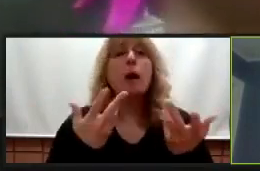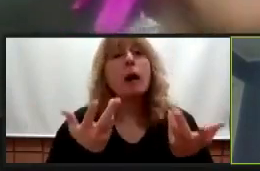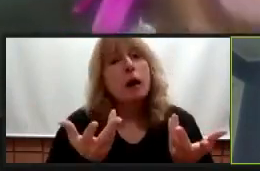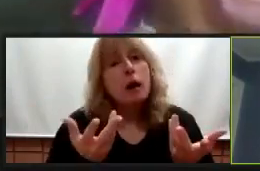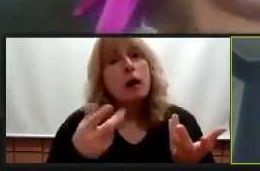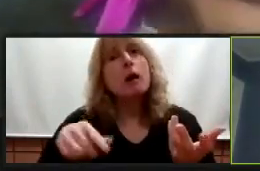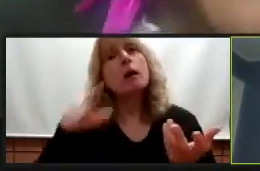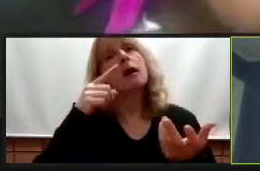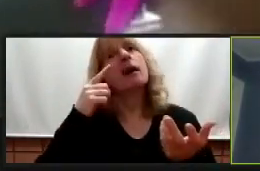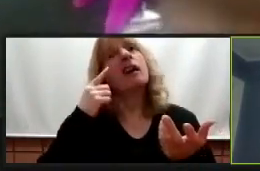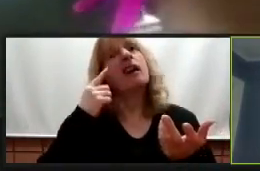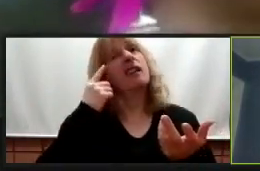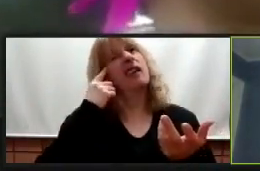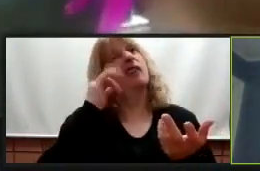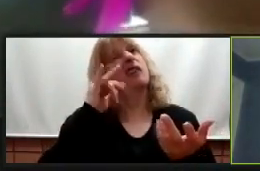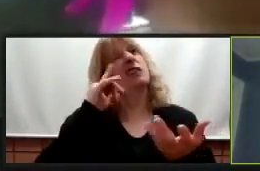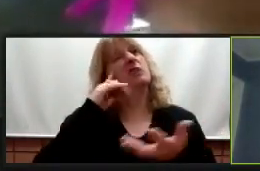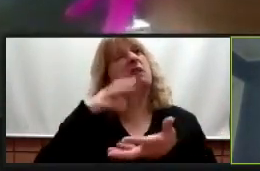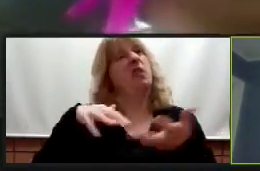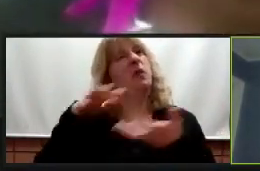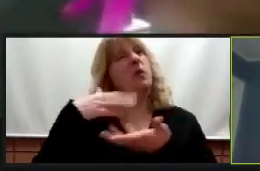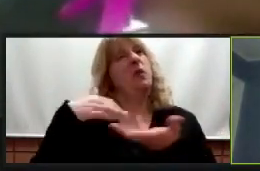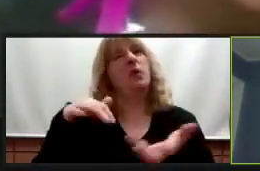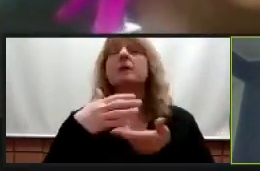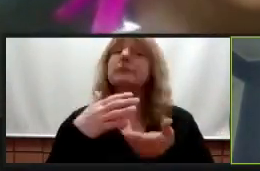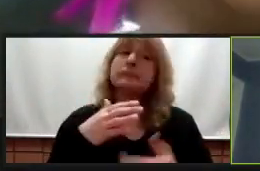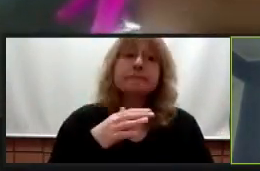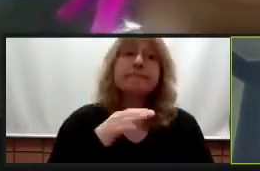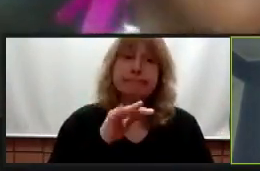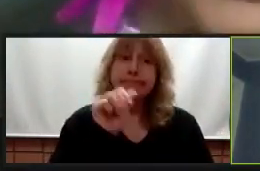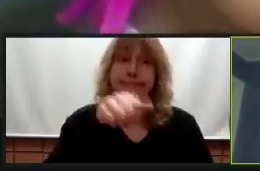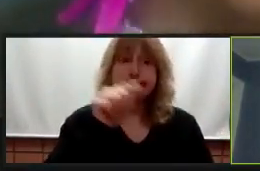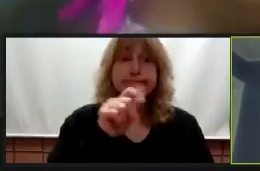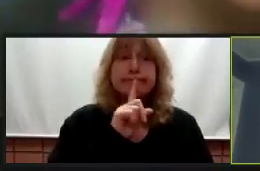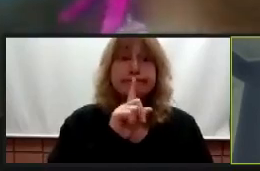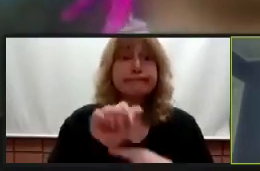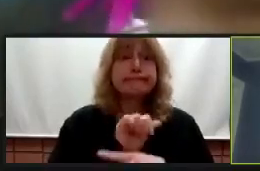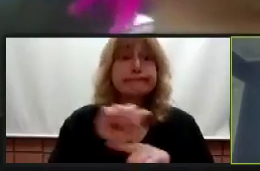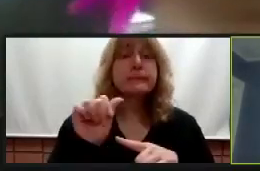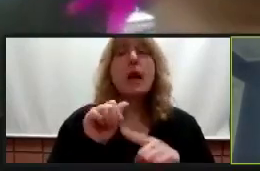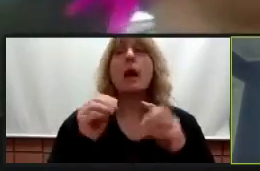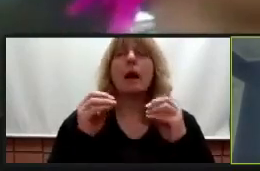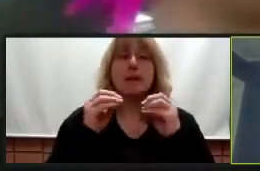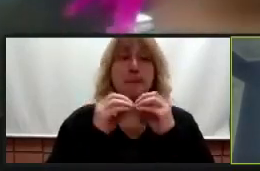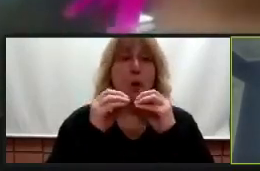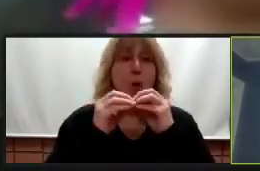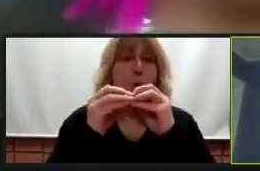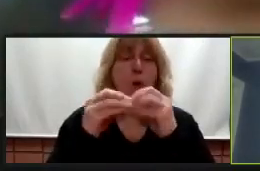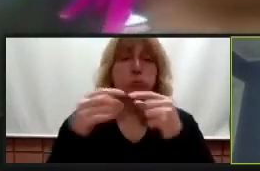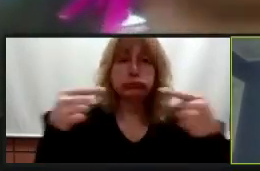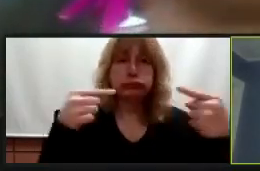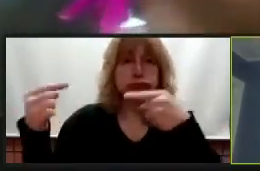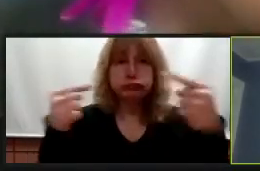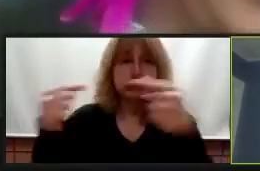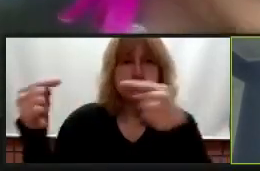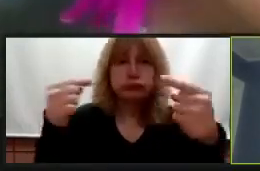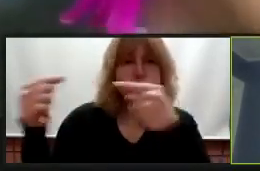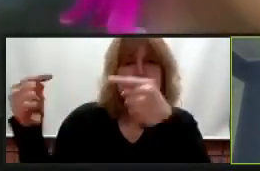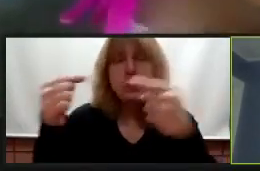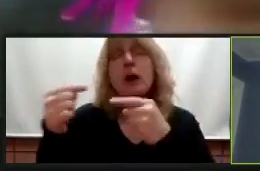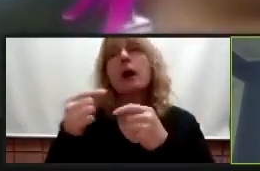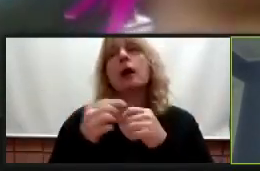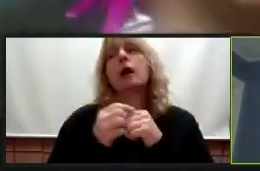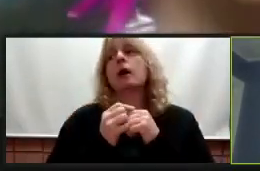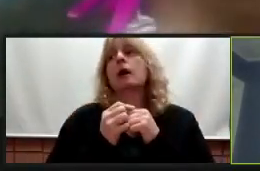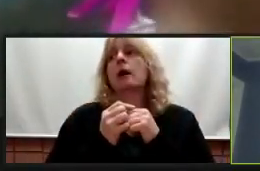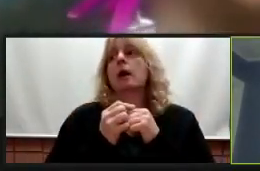because it is. There continues to be more inward fighting. There continues to be a going back and